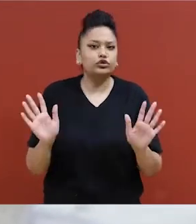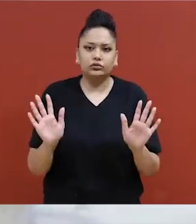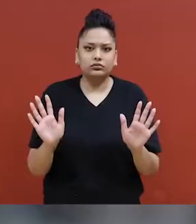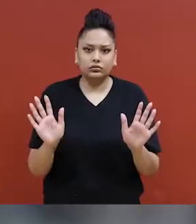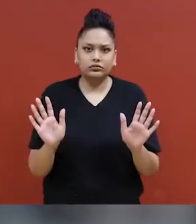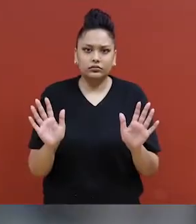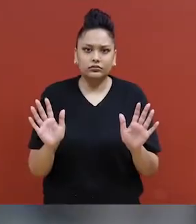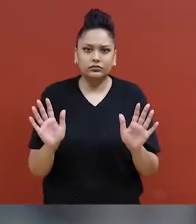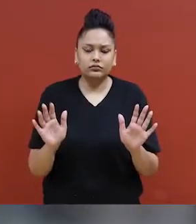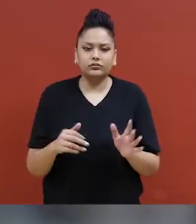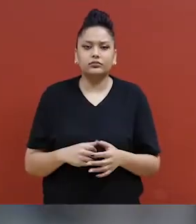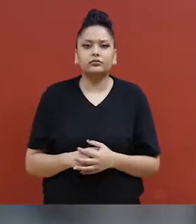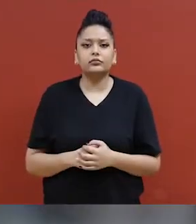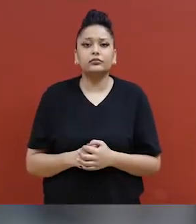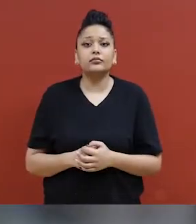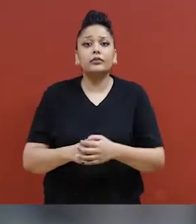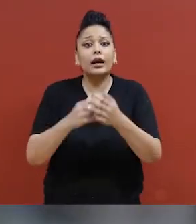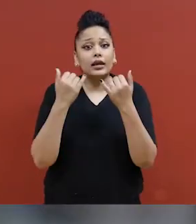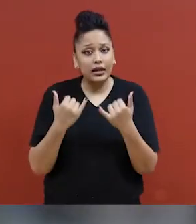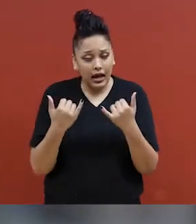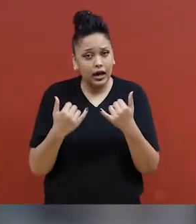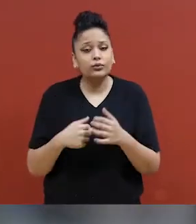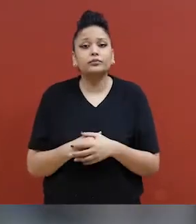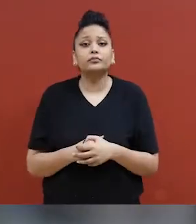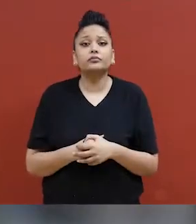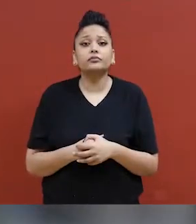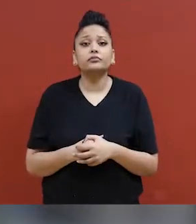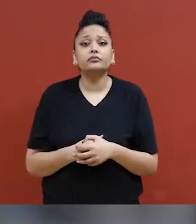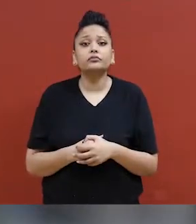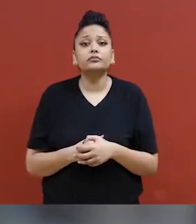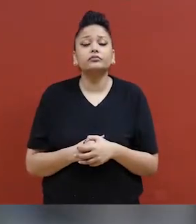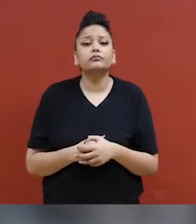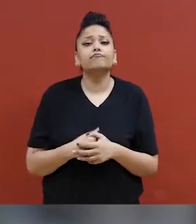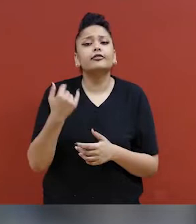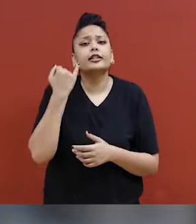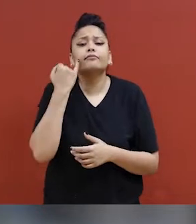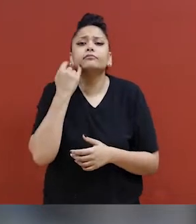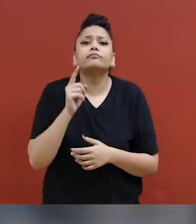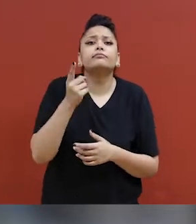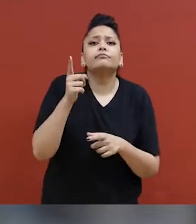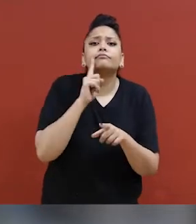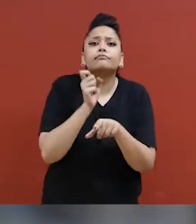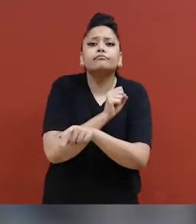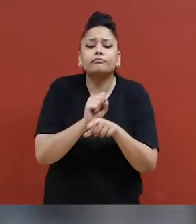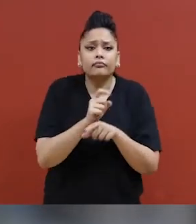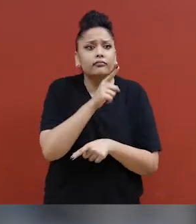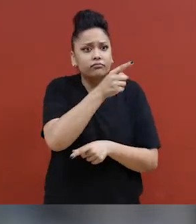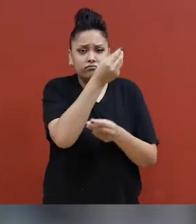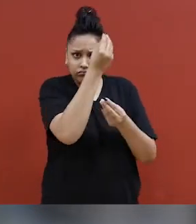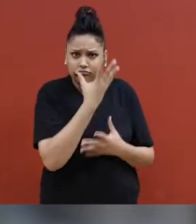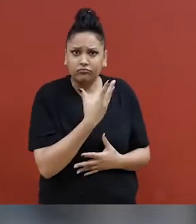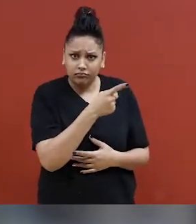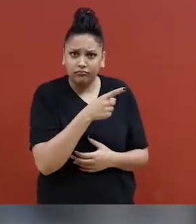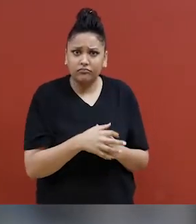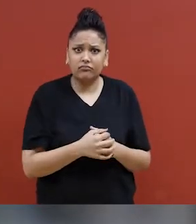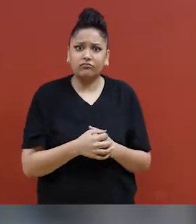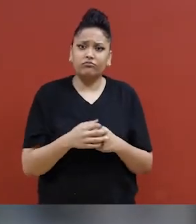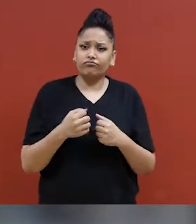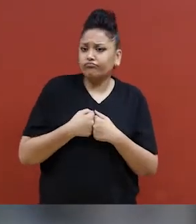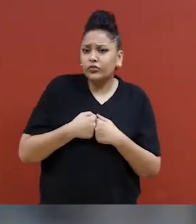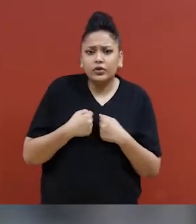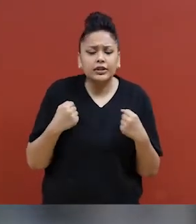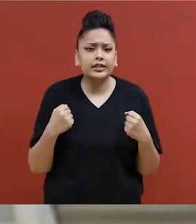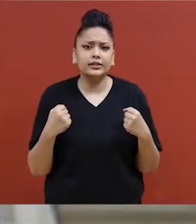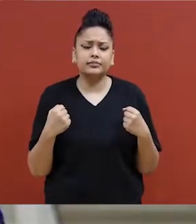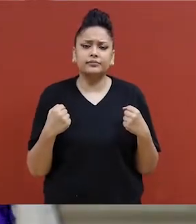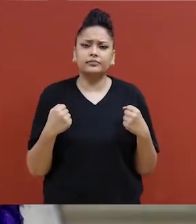debunk. What's the first thing you might want to say to your friend who is disclosing such an important thing